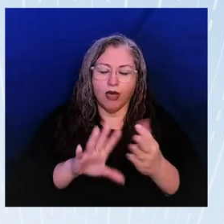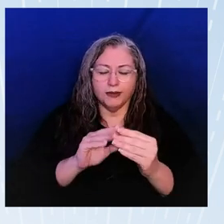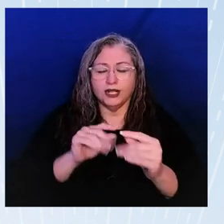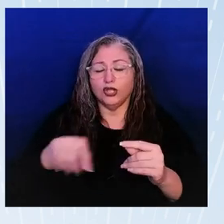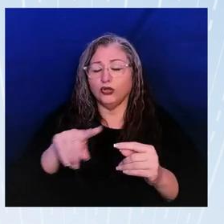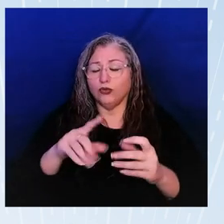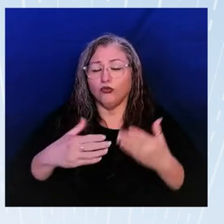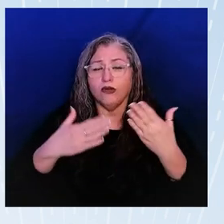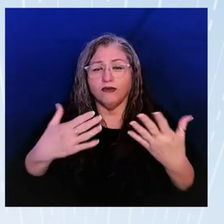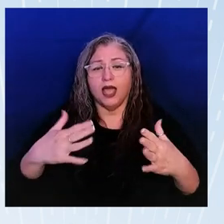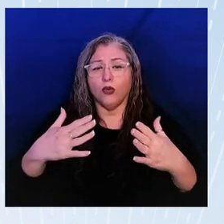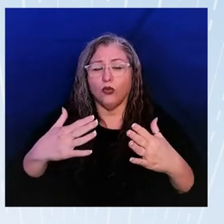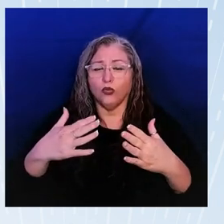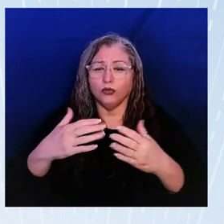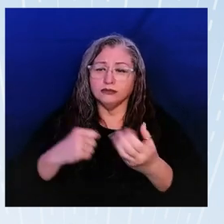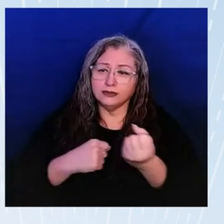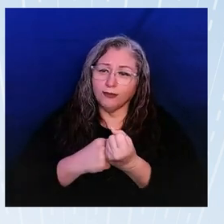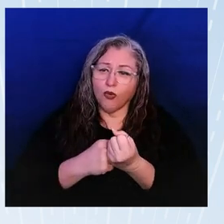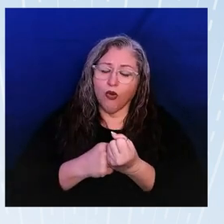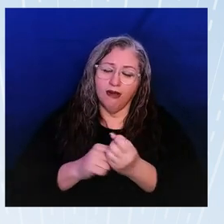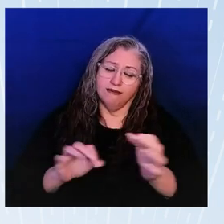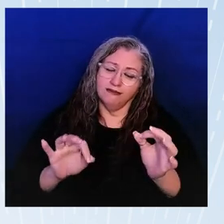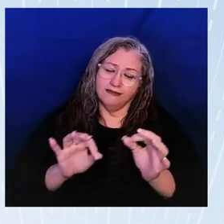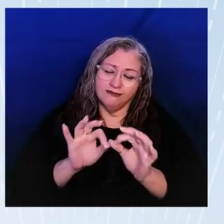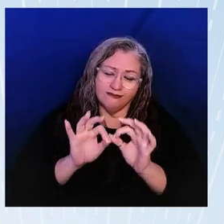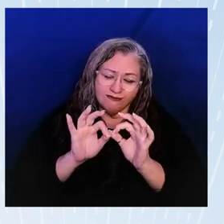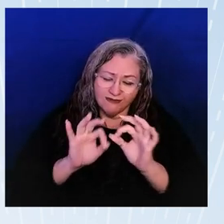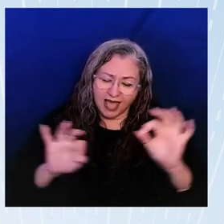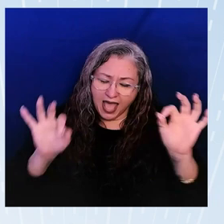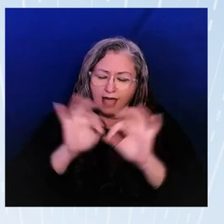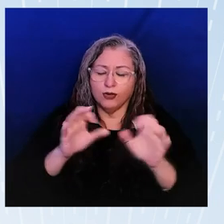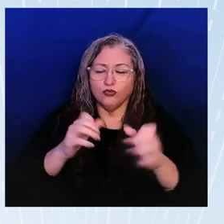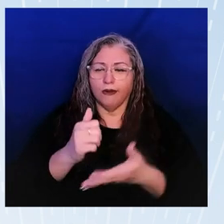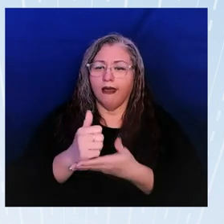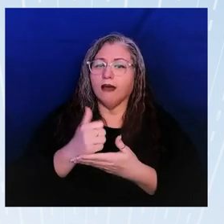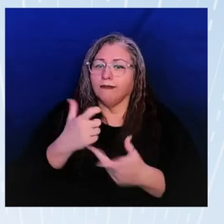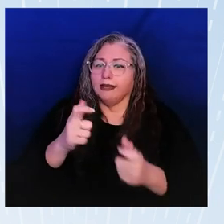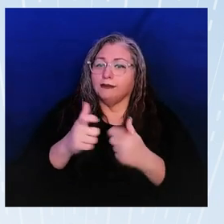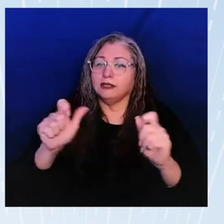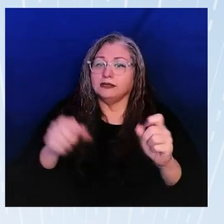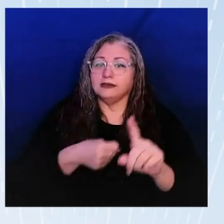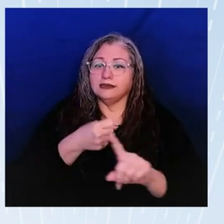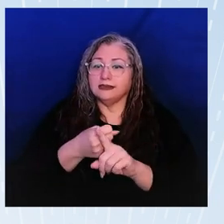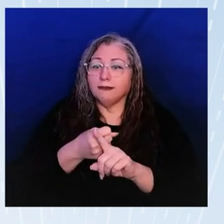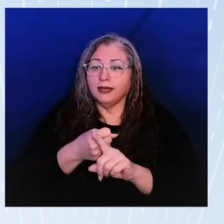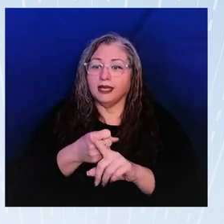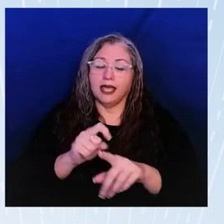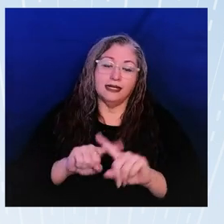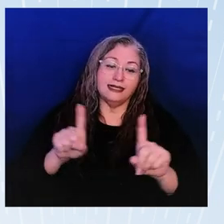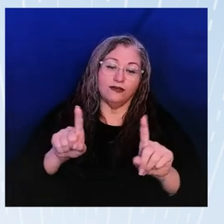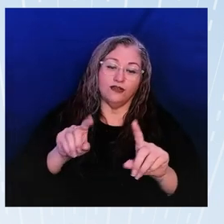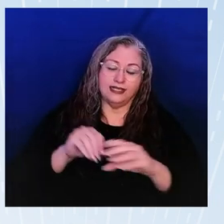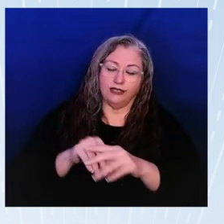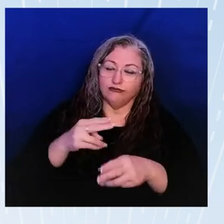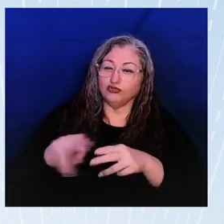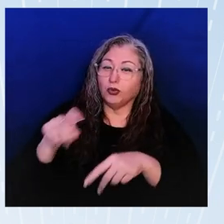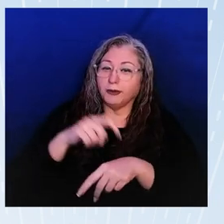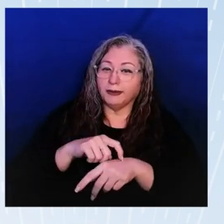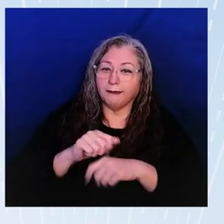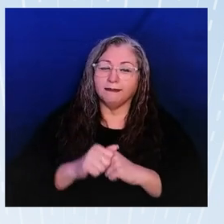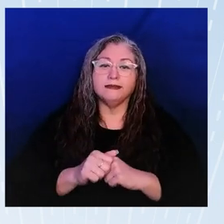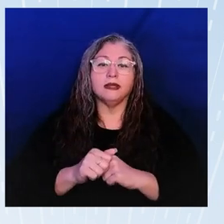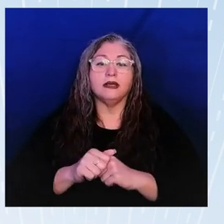invaluable support, guidance, and leadership that have truly helped to make a difference and an impact in such a short amount of time. I also want to